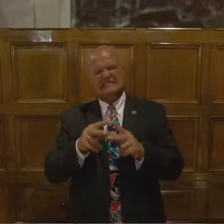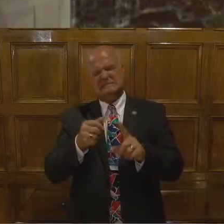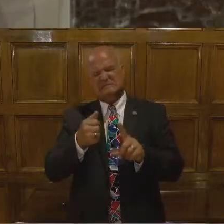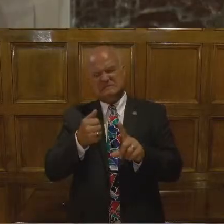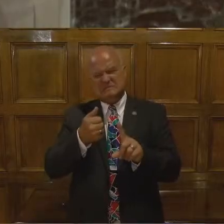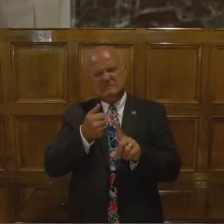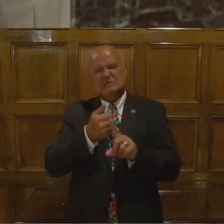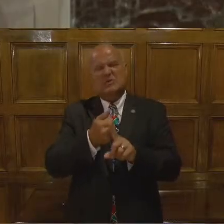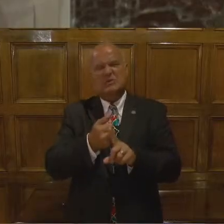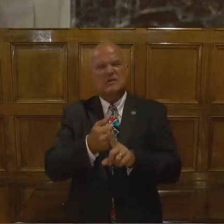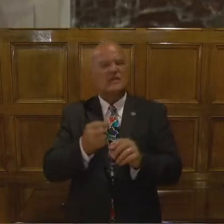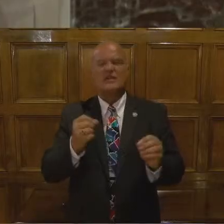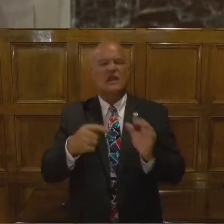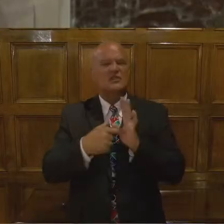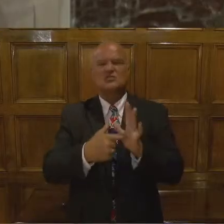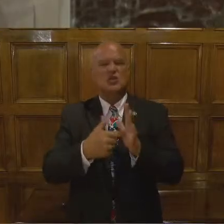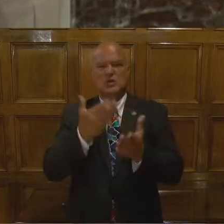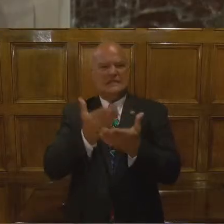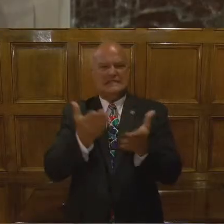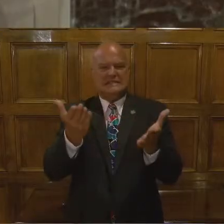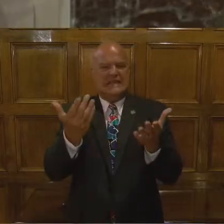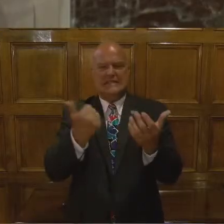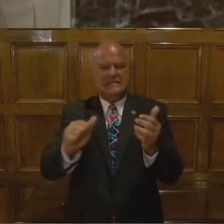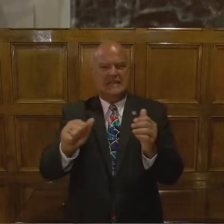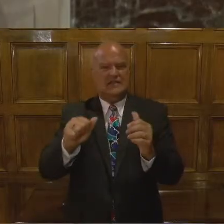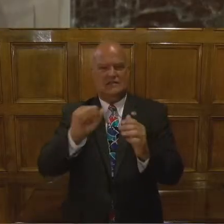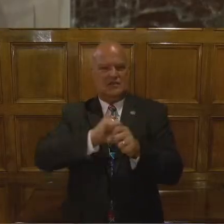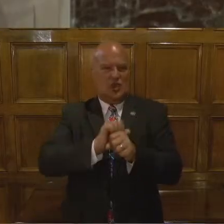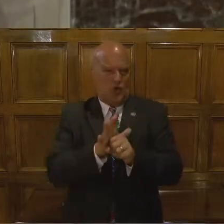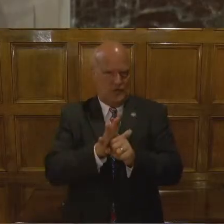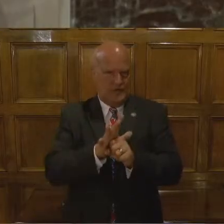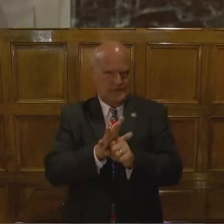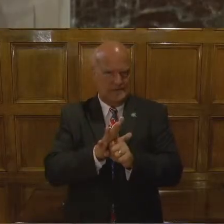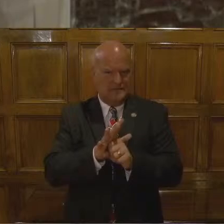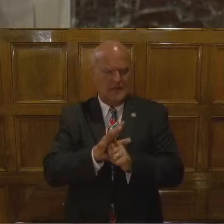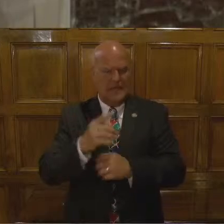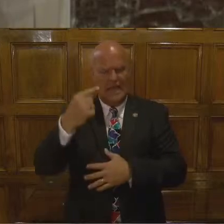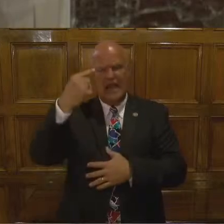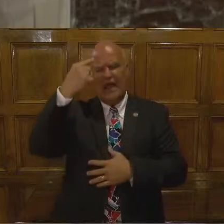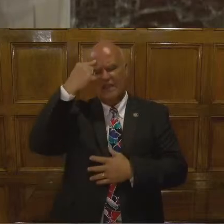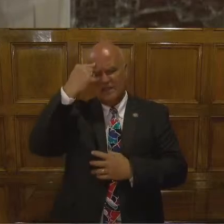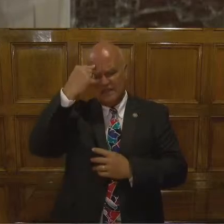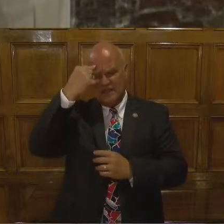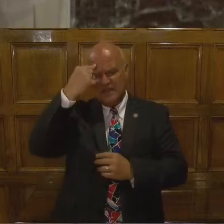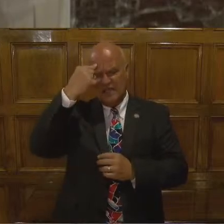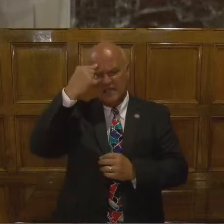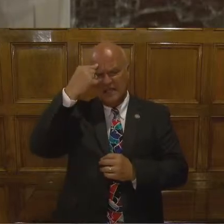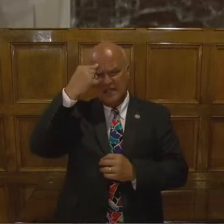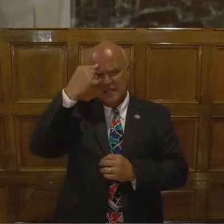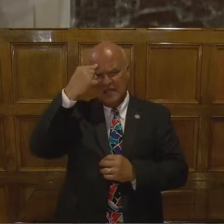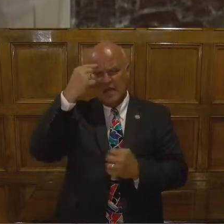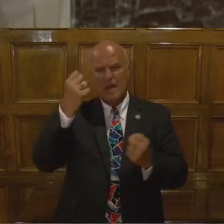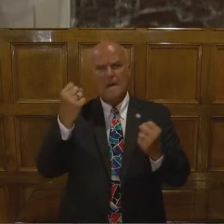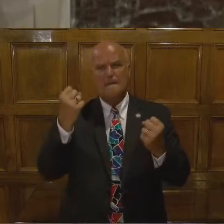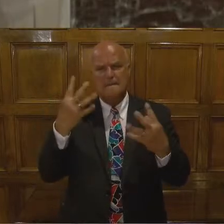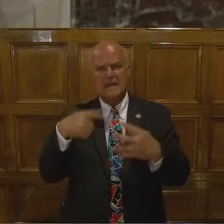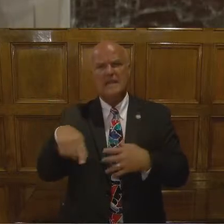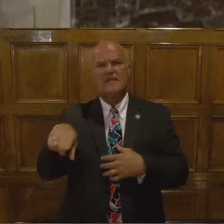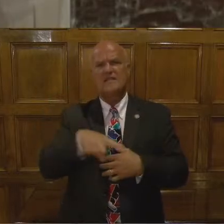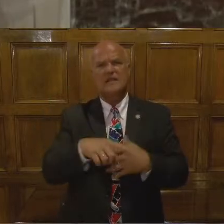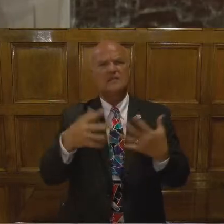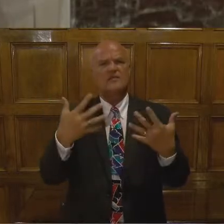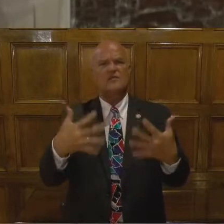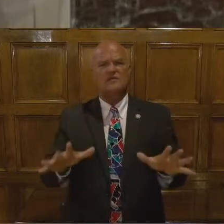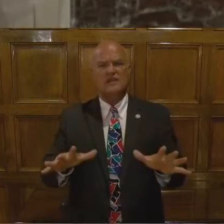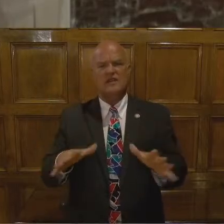part asymptomatic individuals, and I believe that the vast majority of them